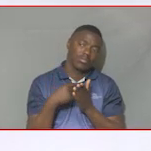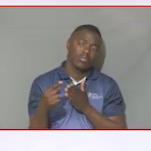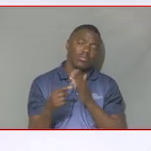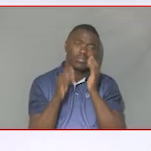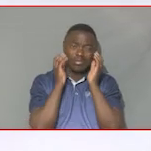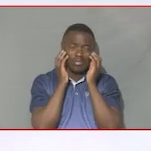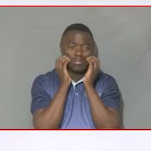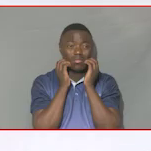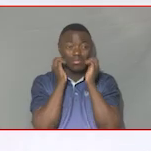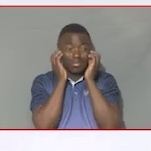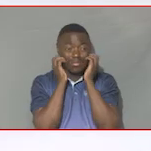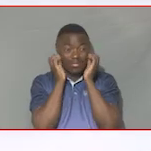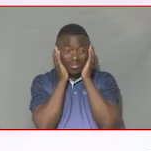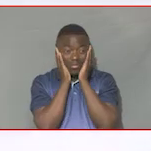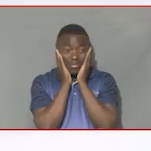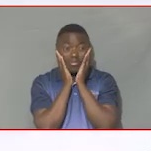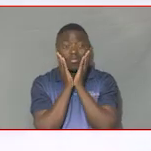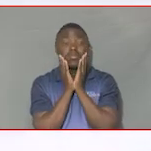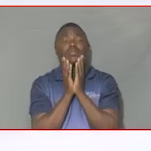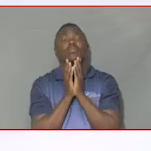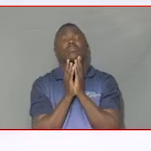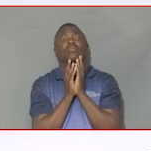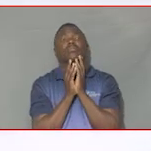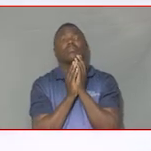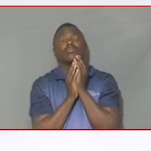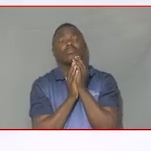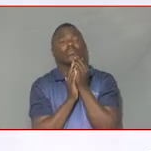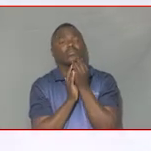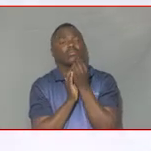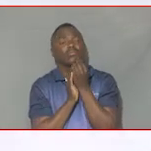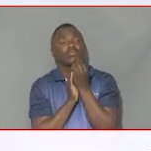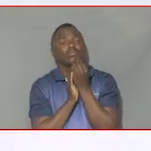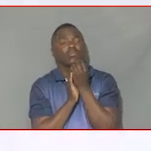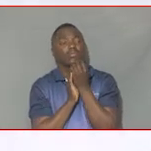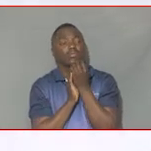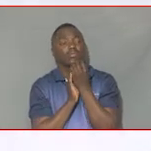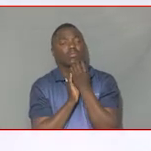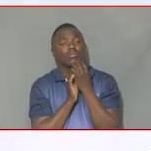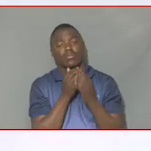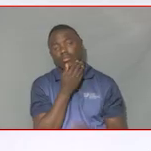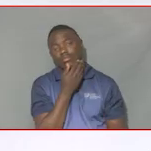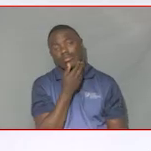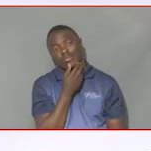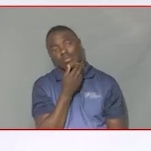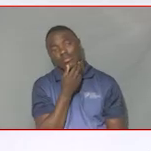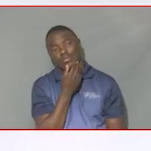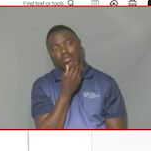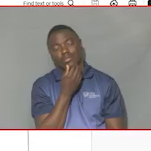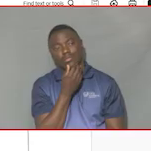through a little bit more difficult questions with you. Are you happy with that?